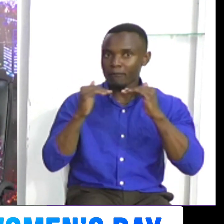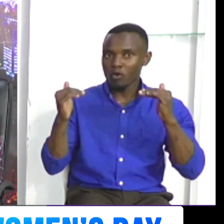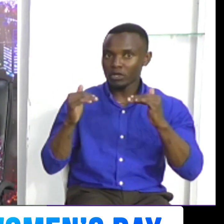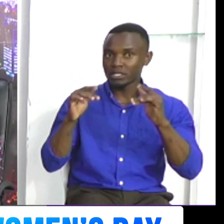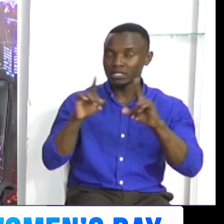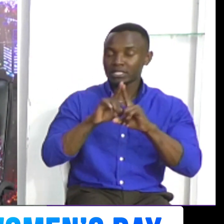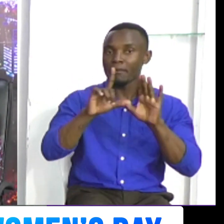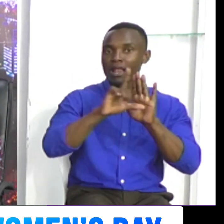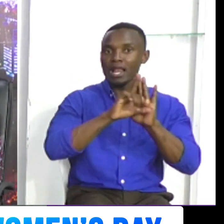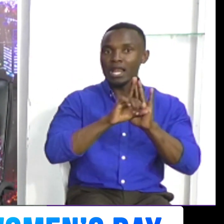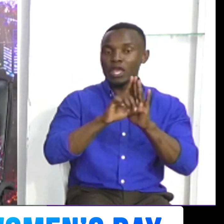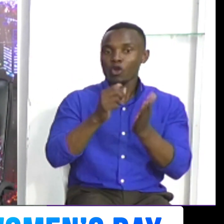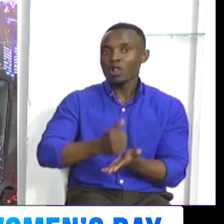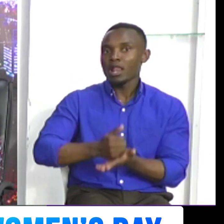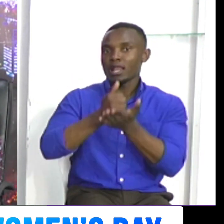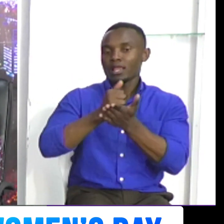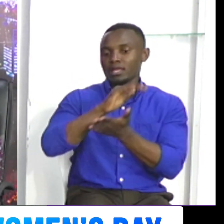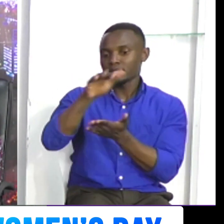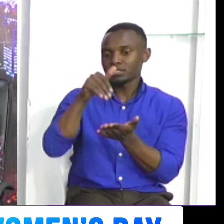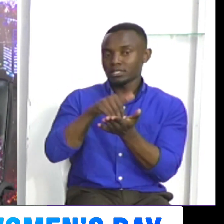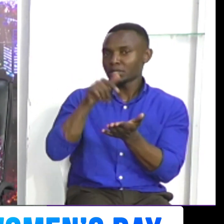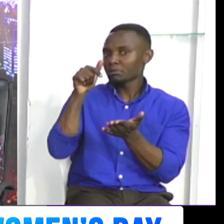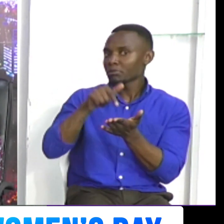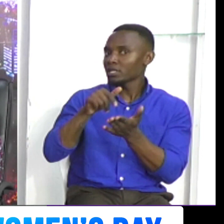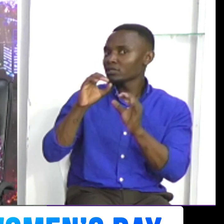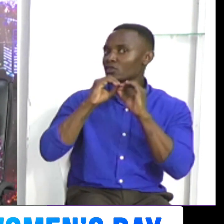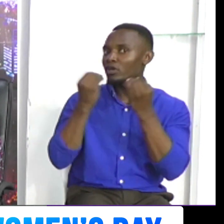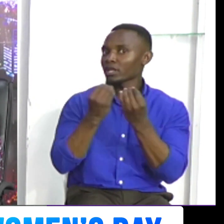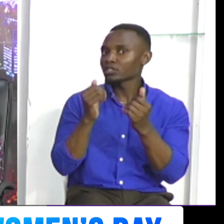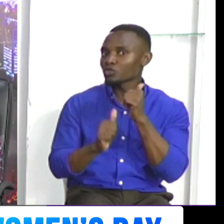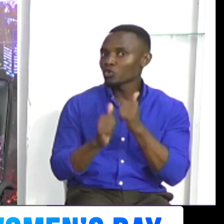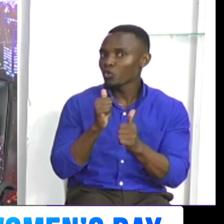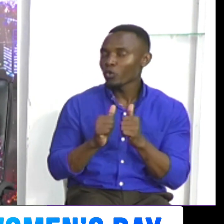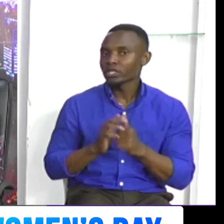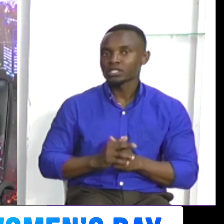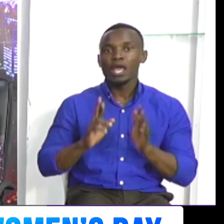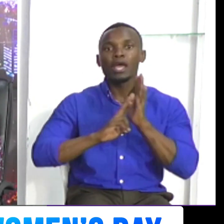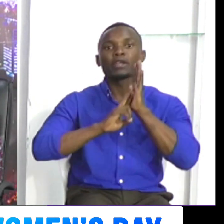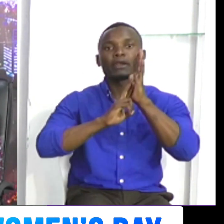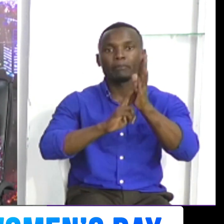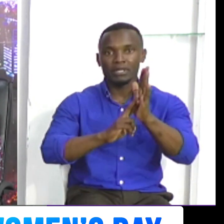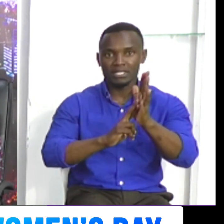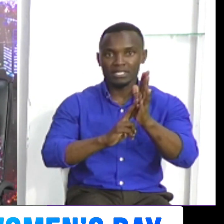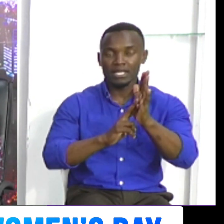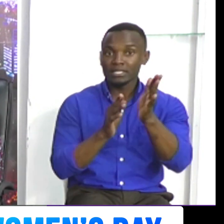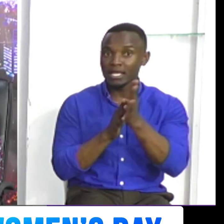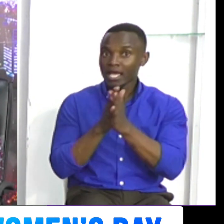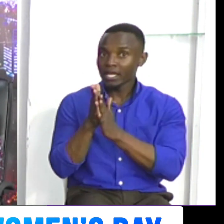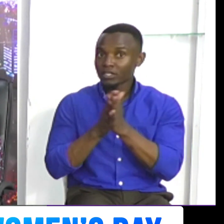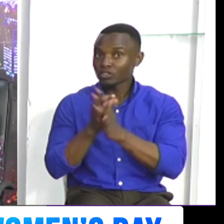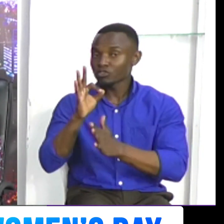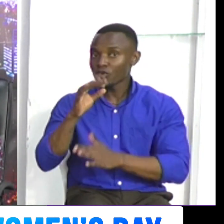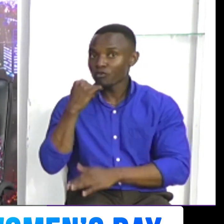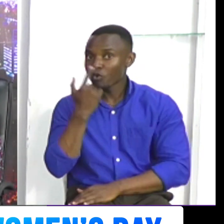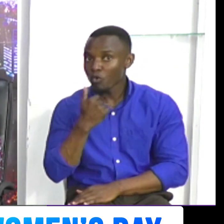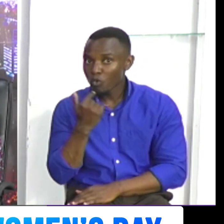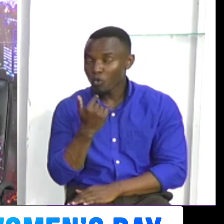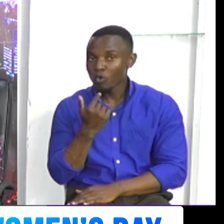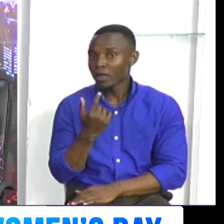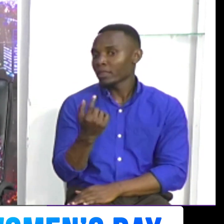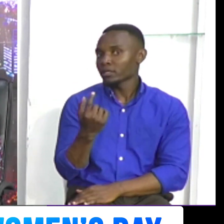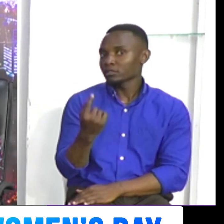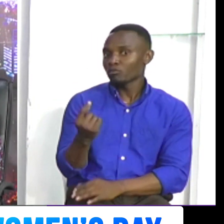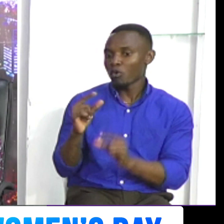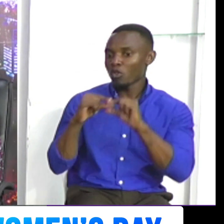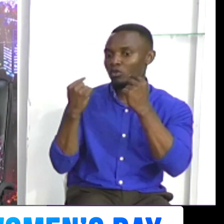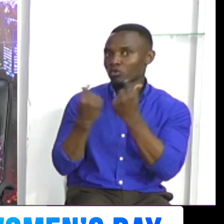The Democracy and Legal Aid Center is an organization that represents the interests of the marginalized in the